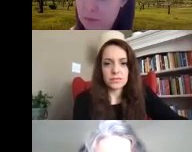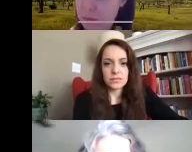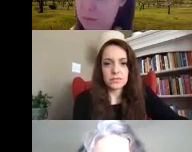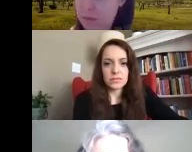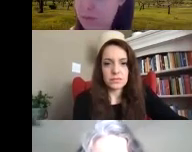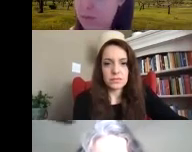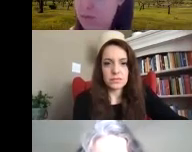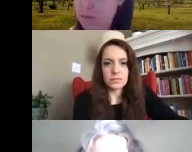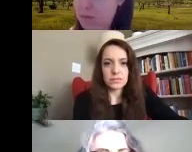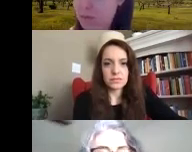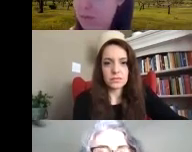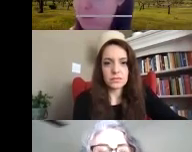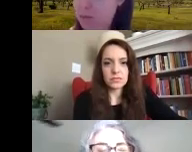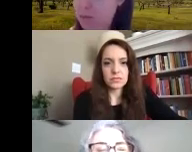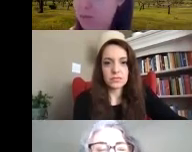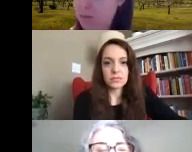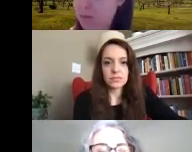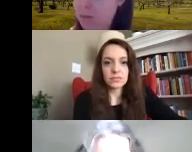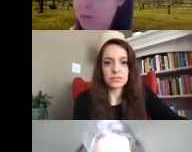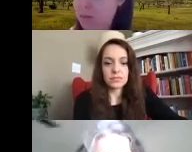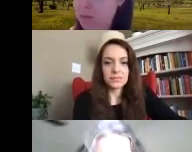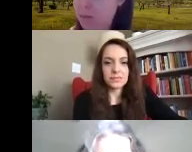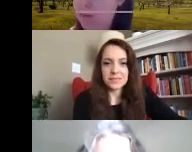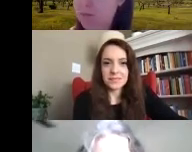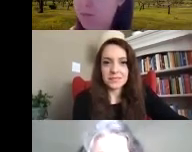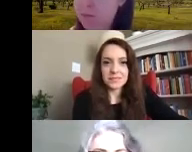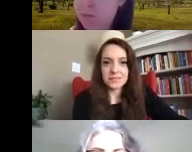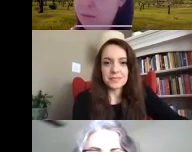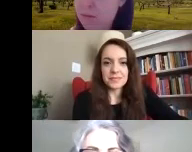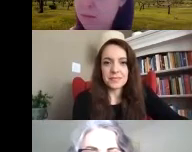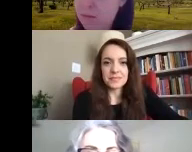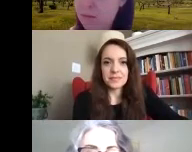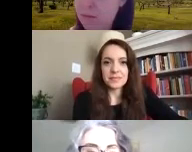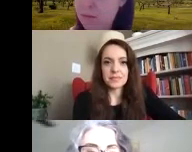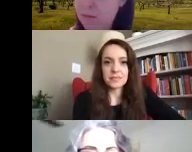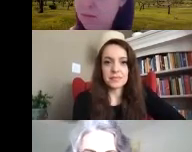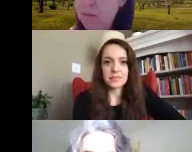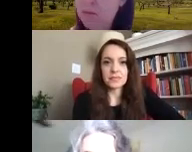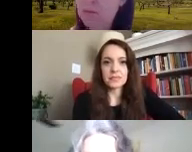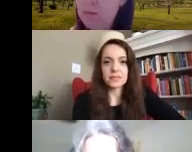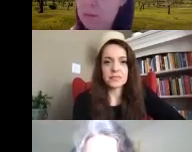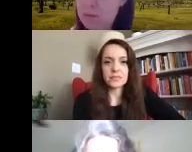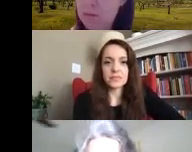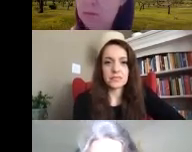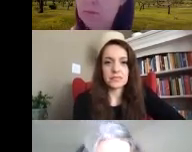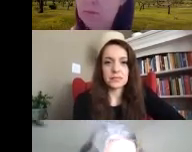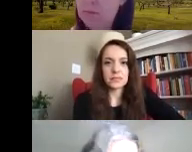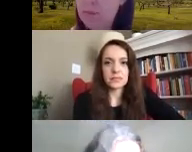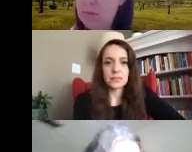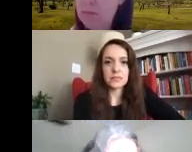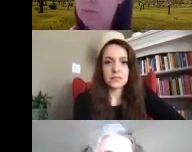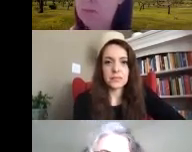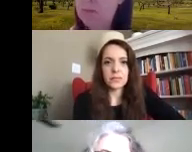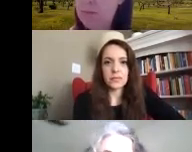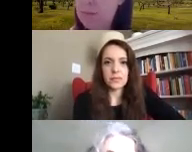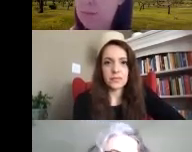Instituto Materno Perinatal, basically the mother's hospital. And I